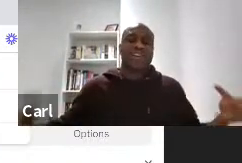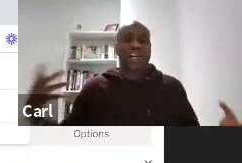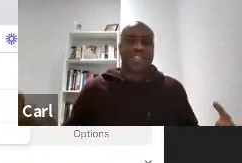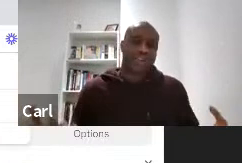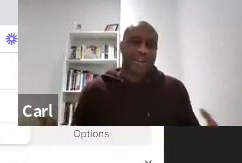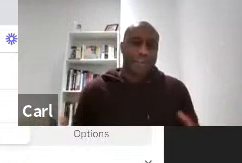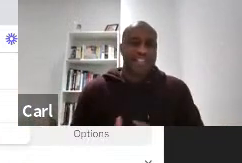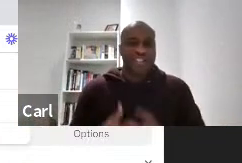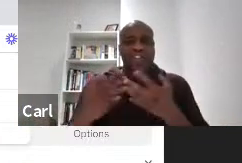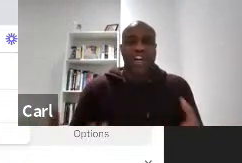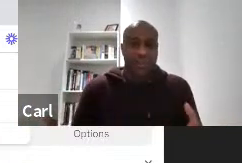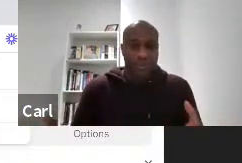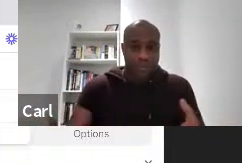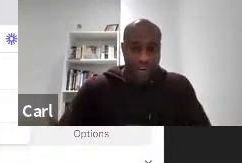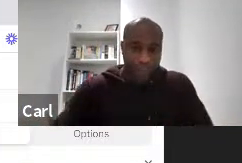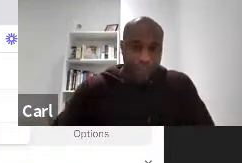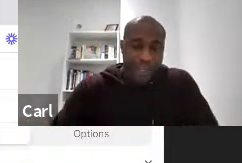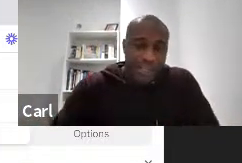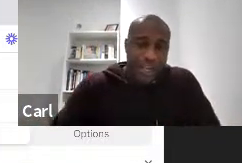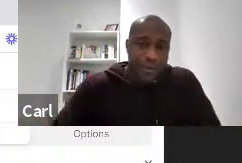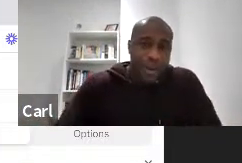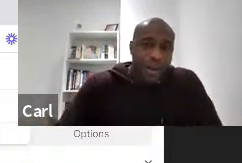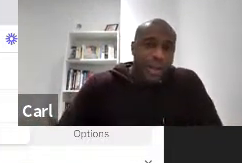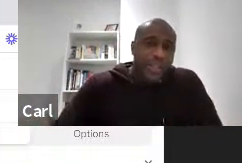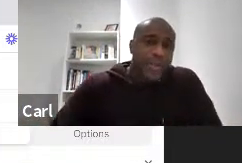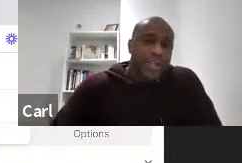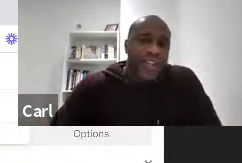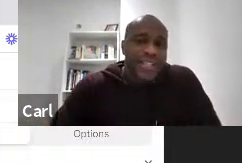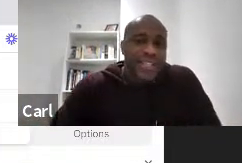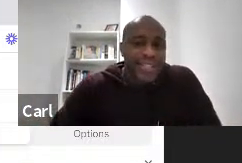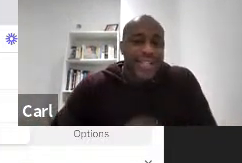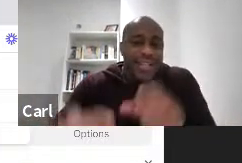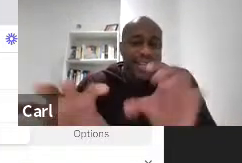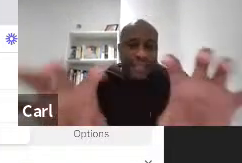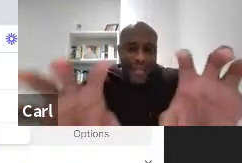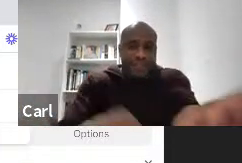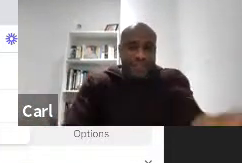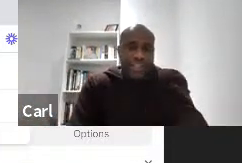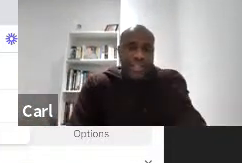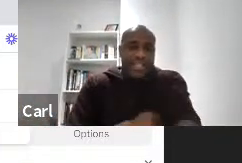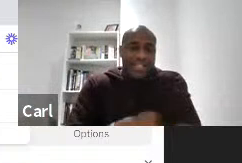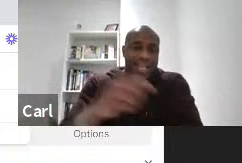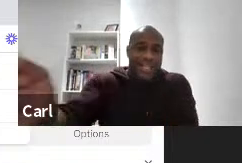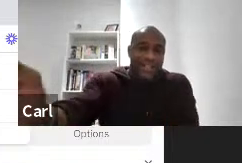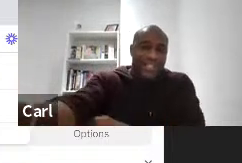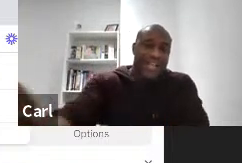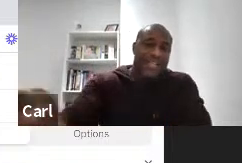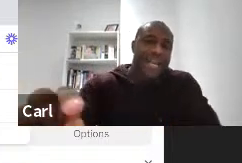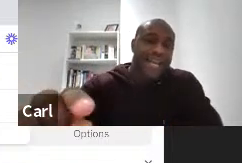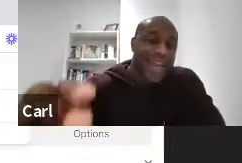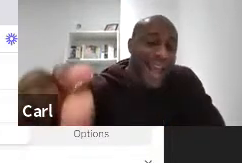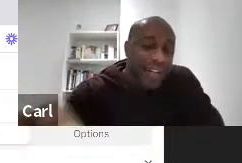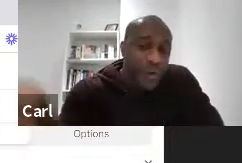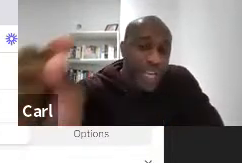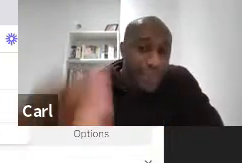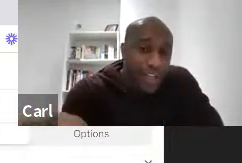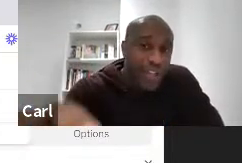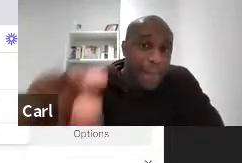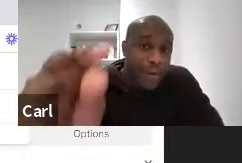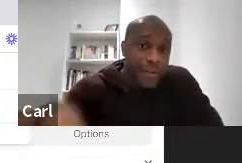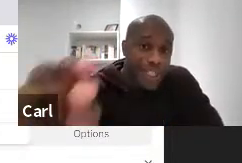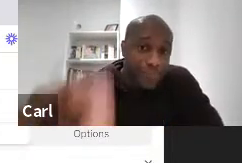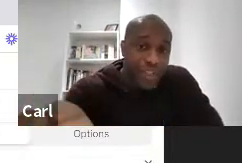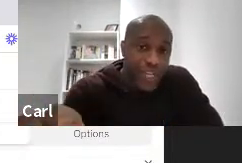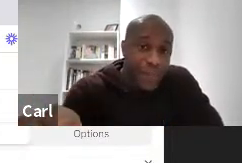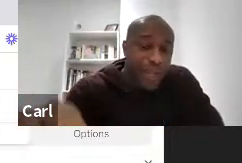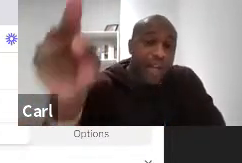I want it to look nicer. So I'm going to put it into tiles, right? So you can then see the information that is taken. You can see that it's taken the actual image